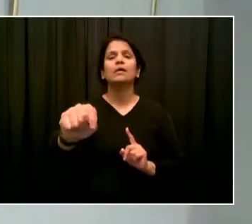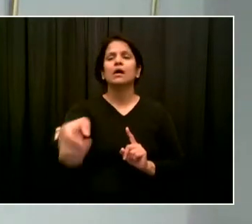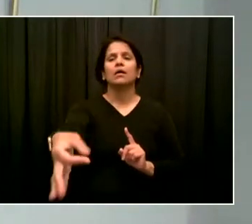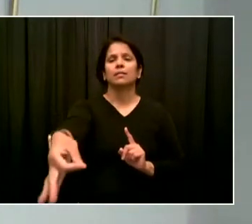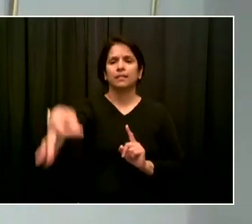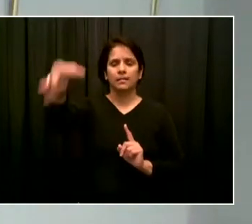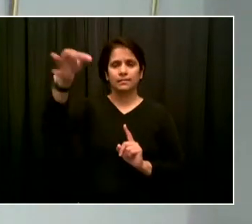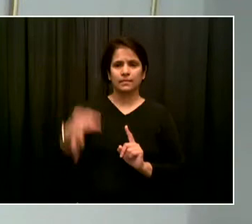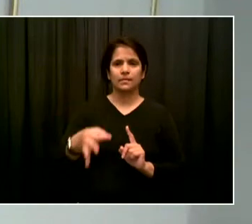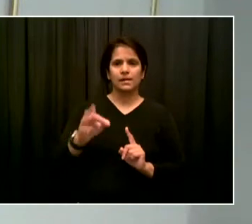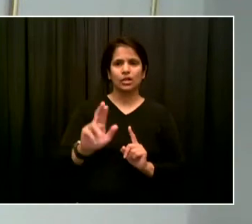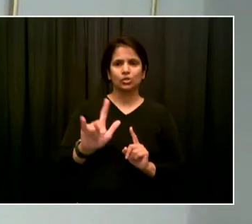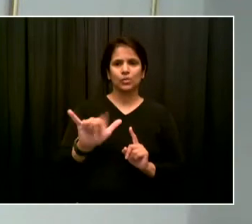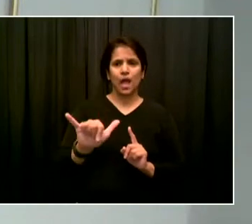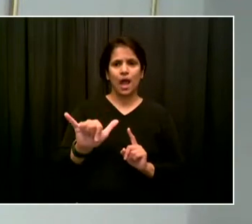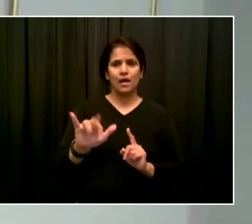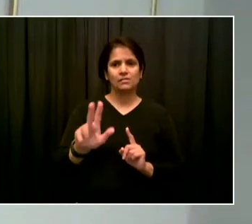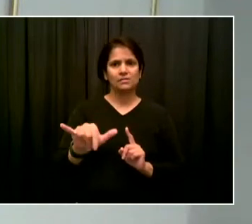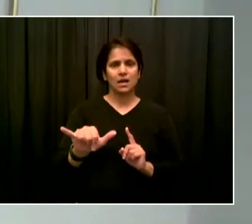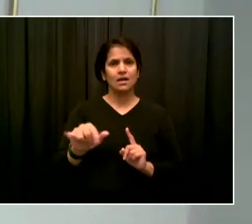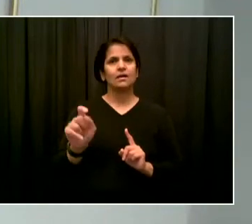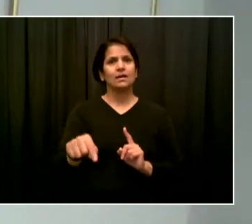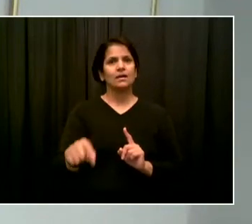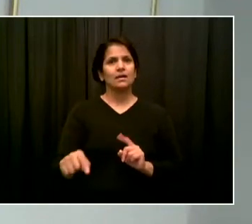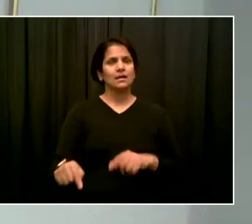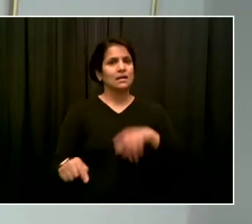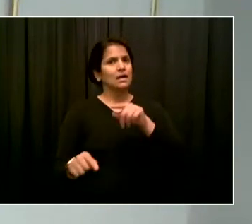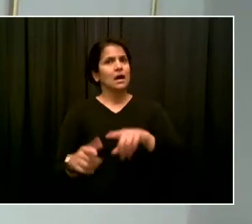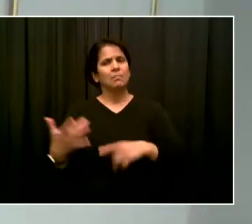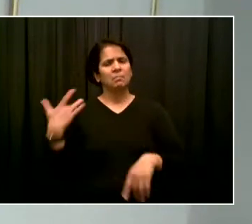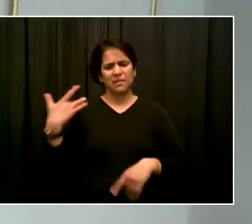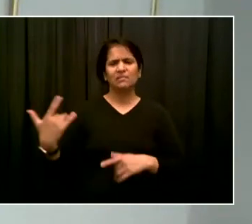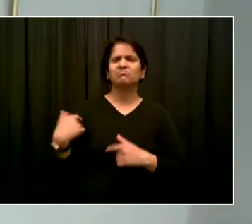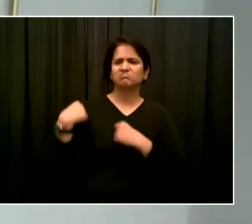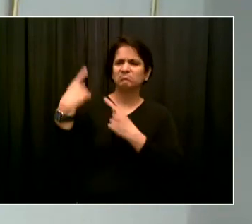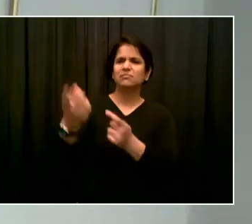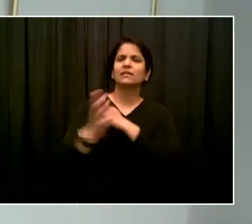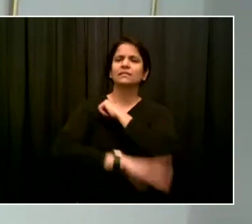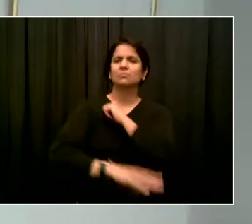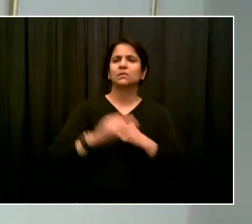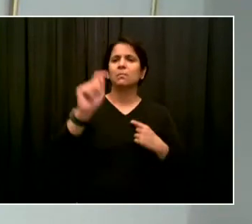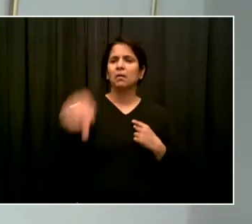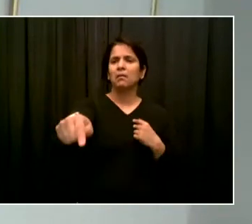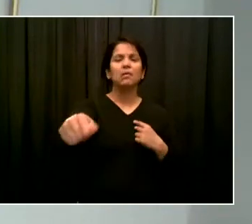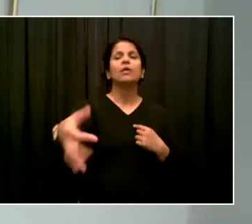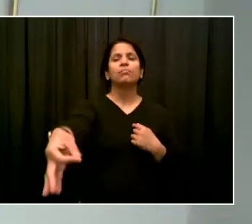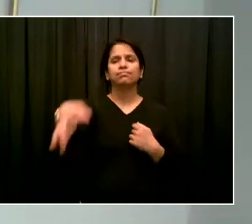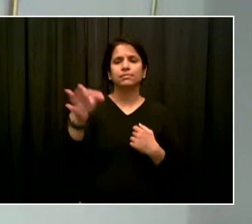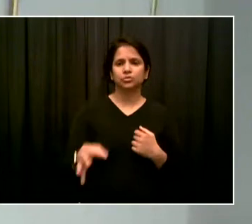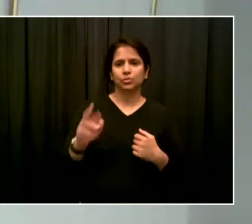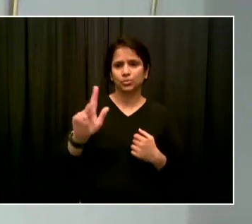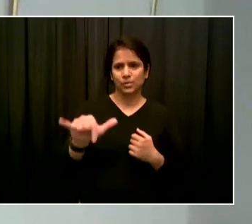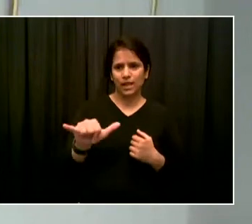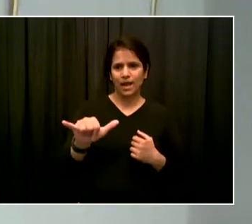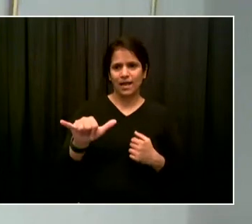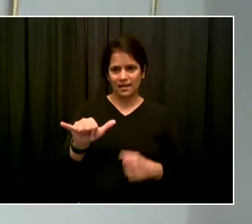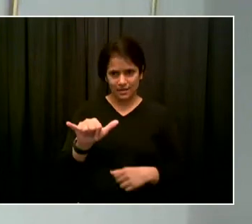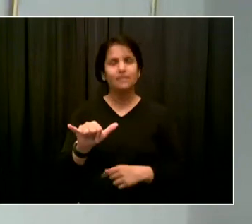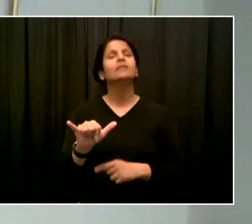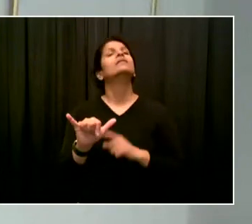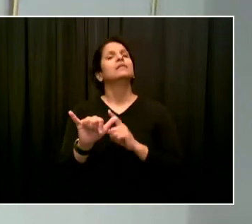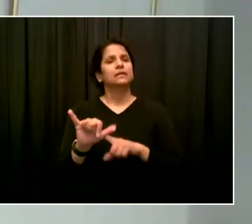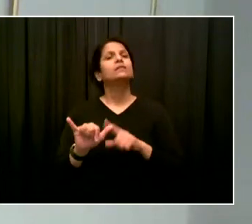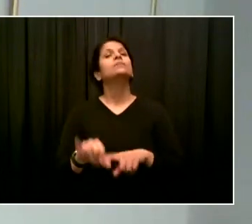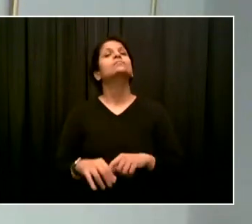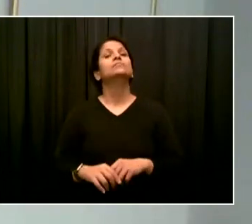non-existent. So without a comprehensive engagement, we risk major disenfranchisement. And the pandemic highlighted a